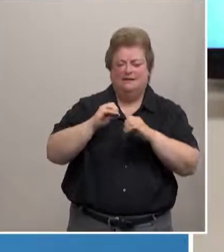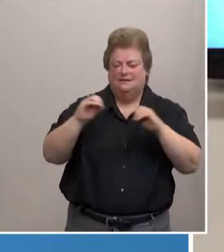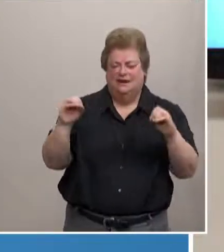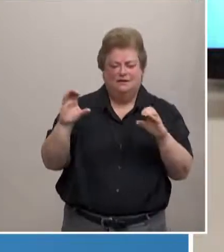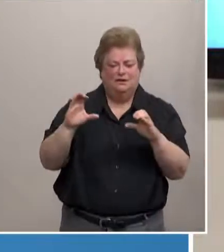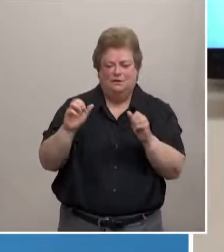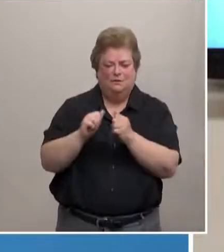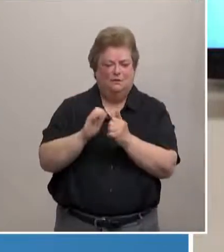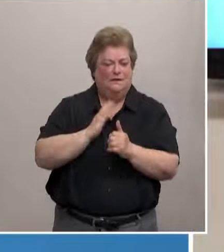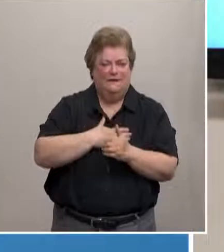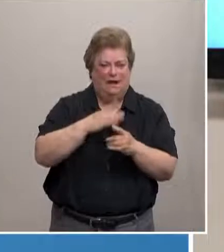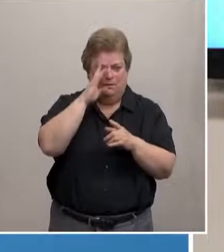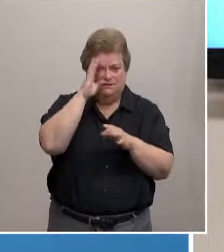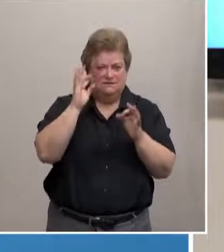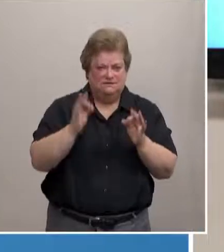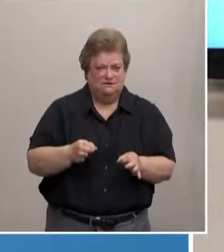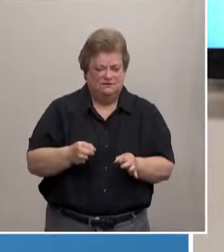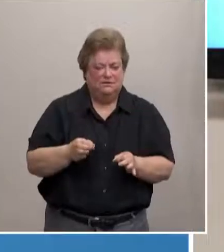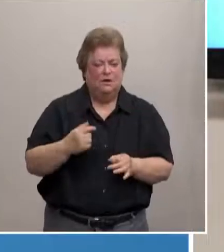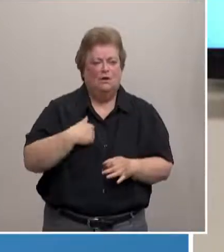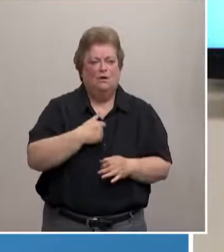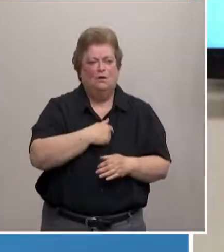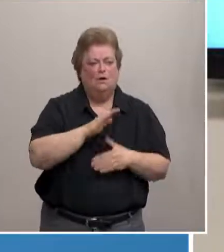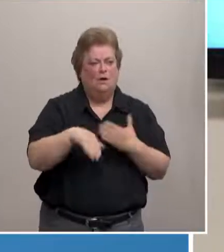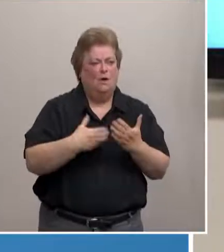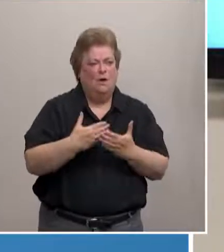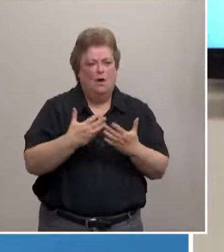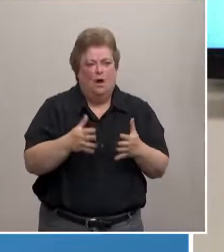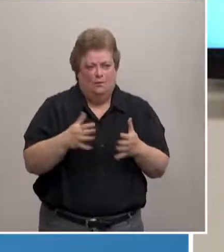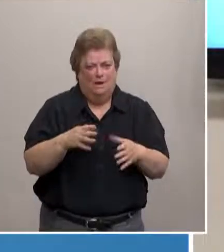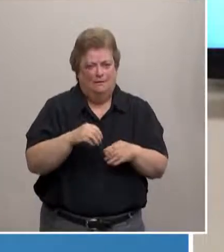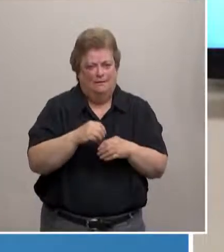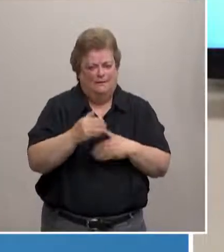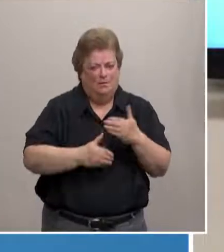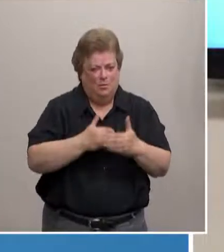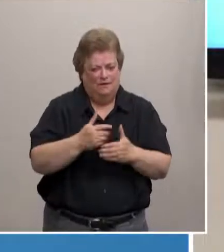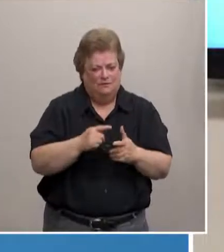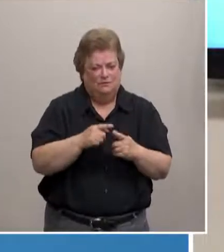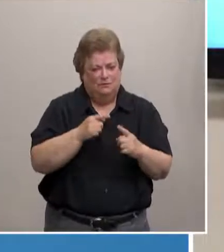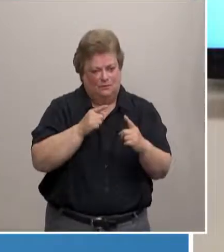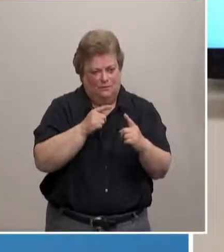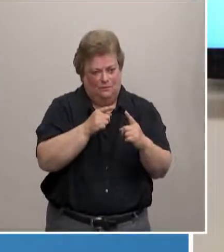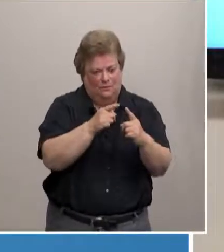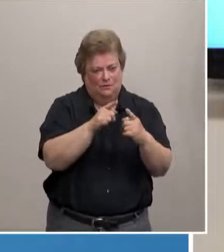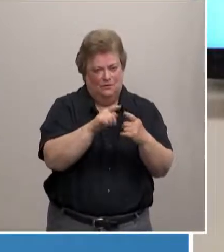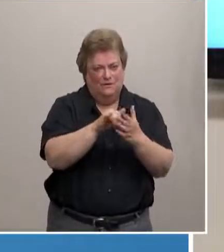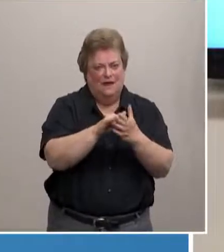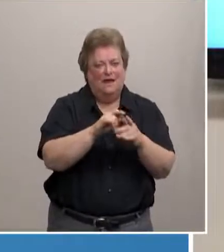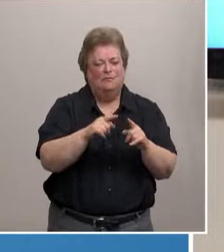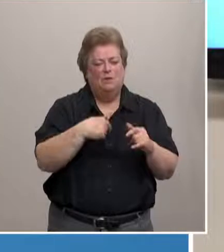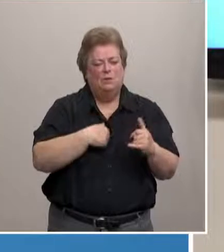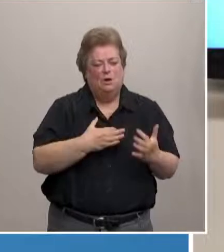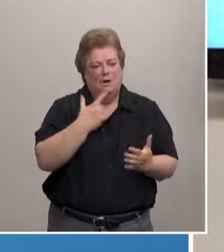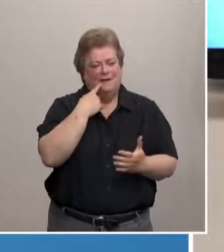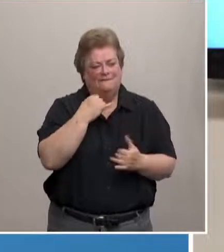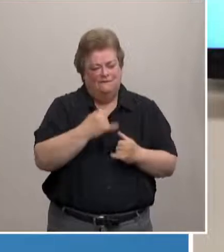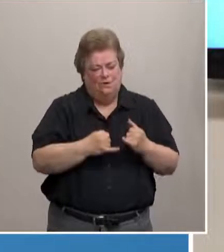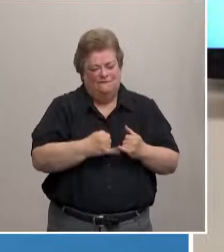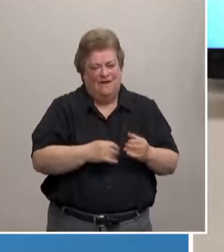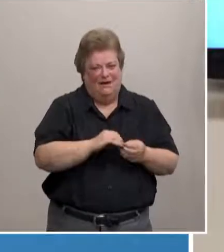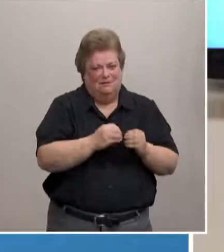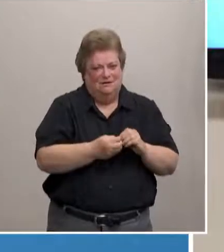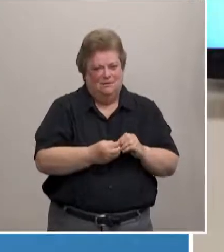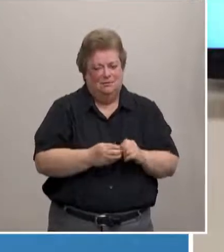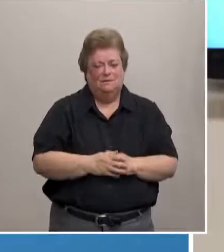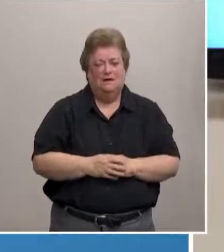with our decision. We were already in the process of moving towards that. We were just waiting for some final numbers. And even